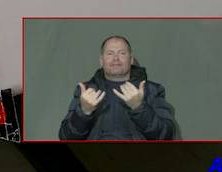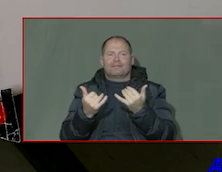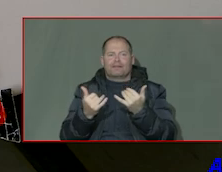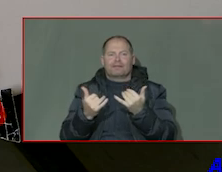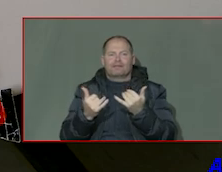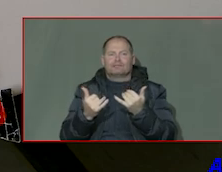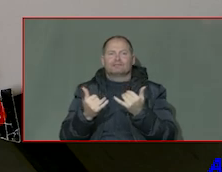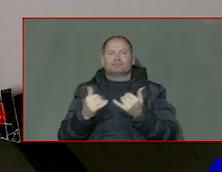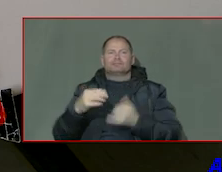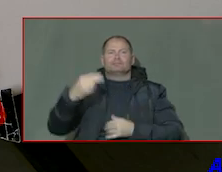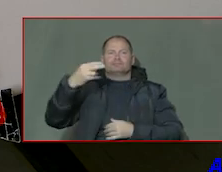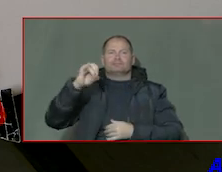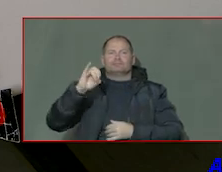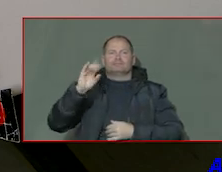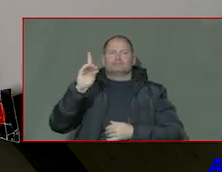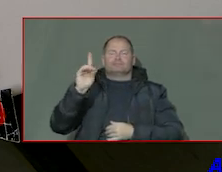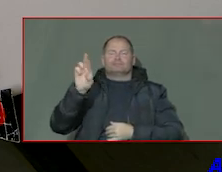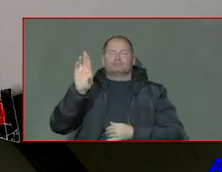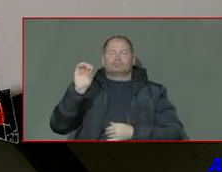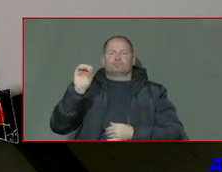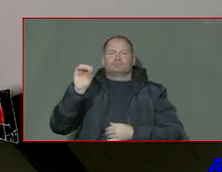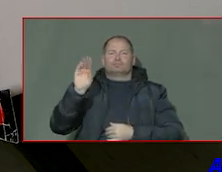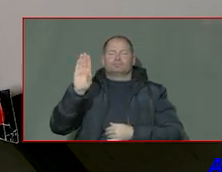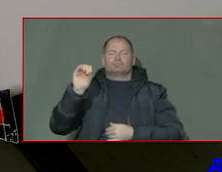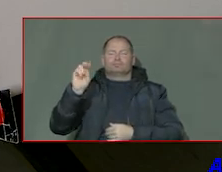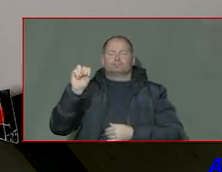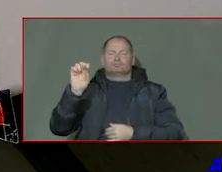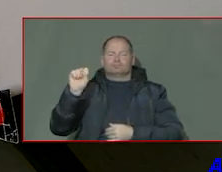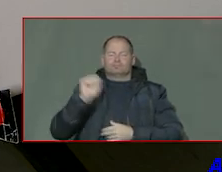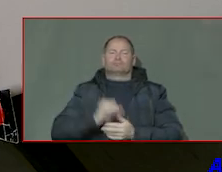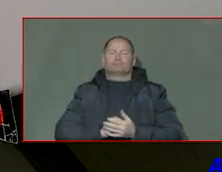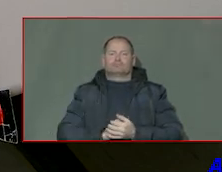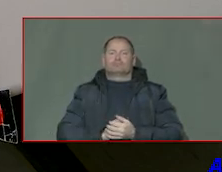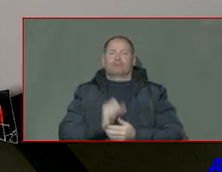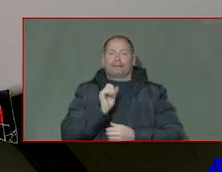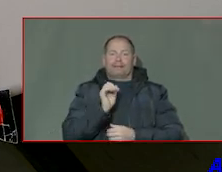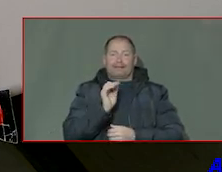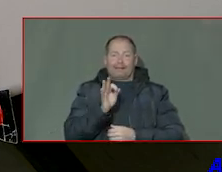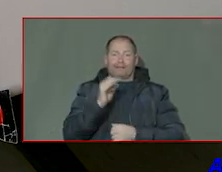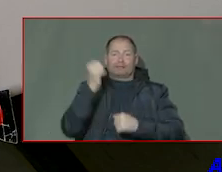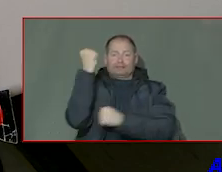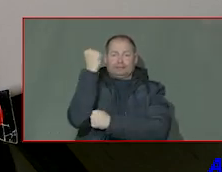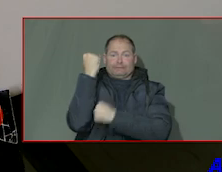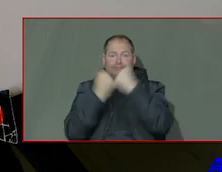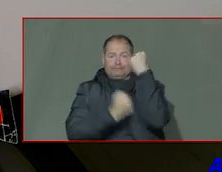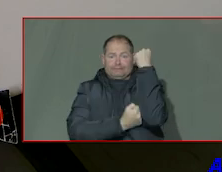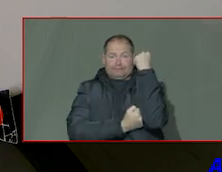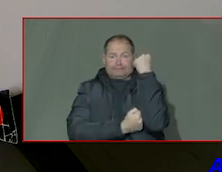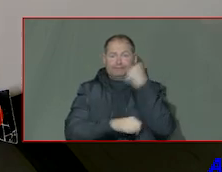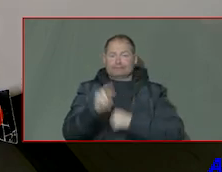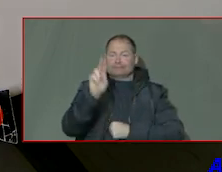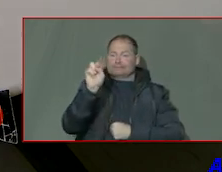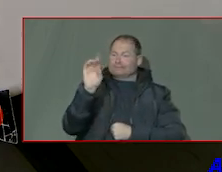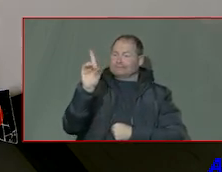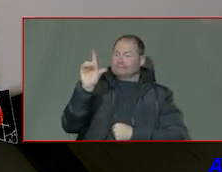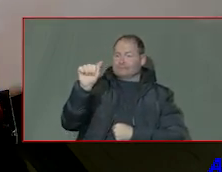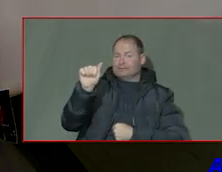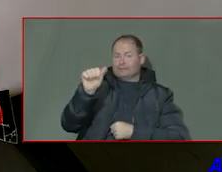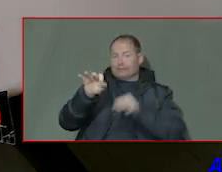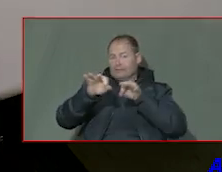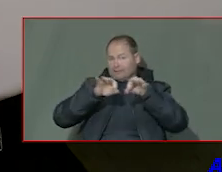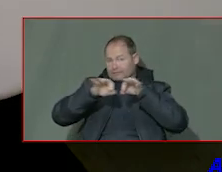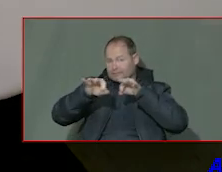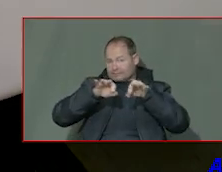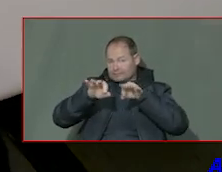hydrogen bonds. If you know how to describe the structure of DNA, then you will